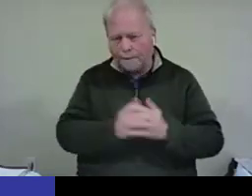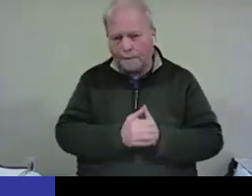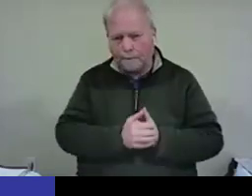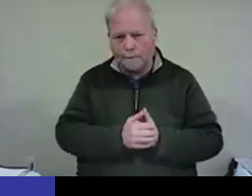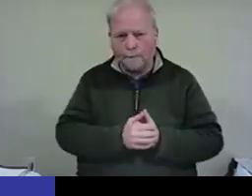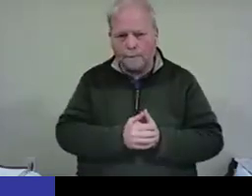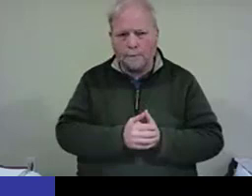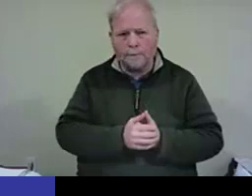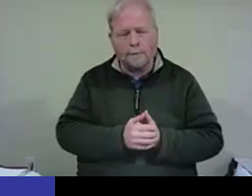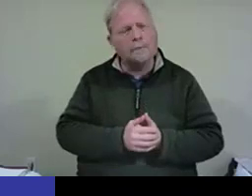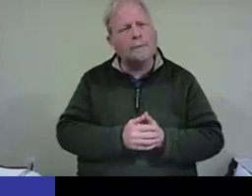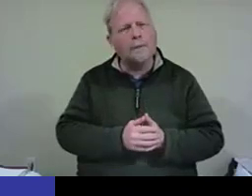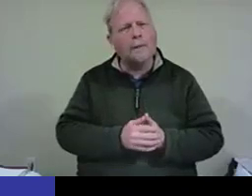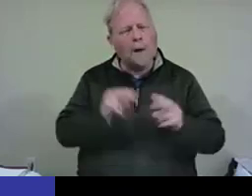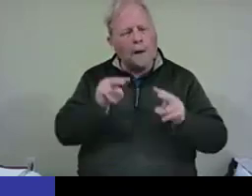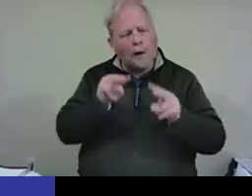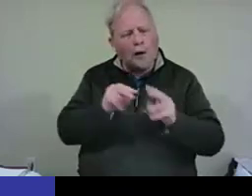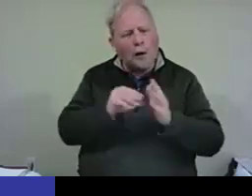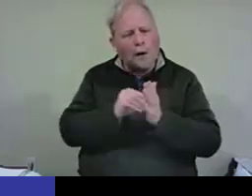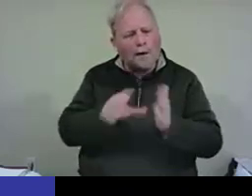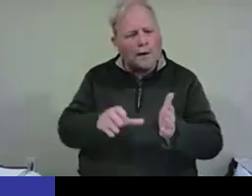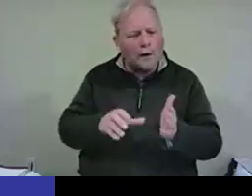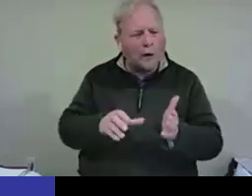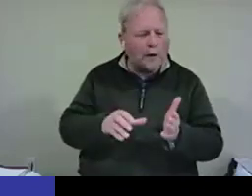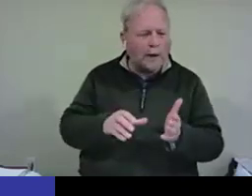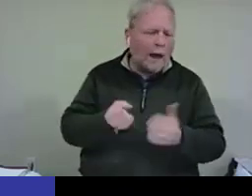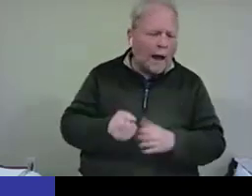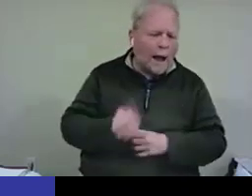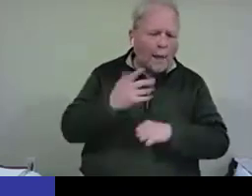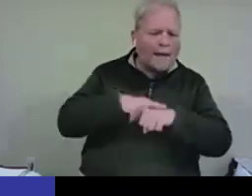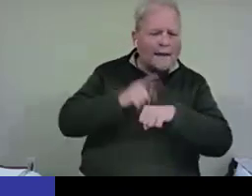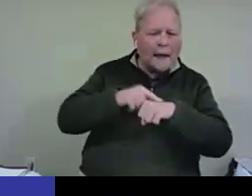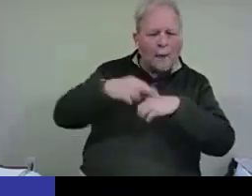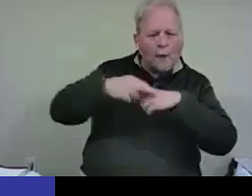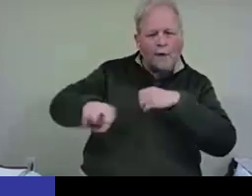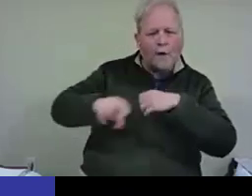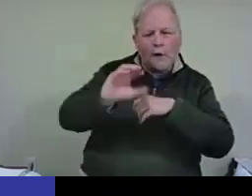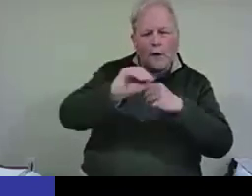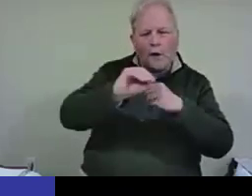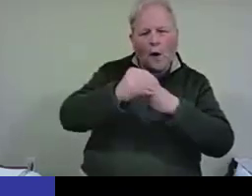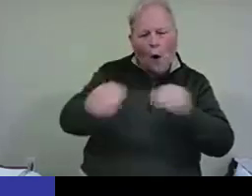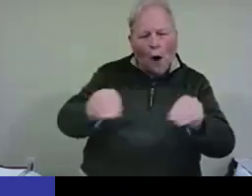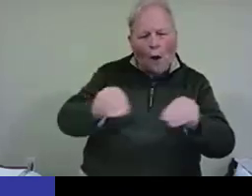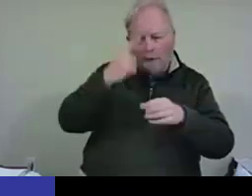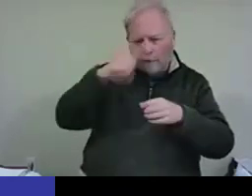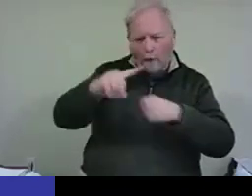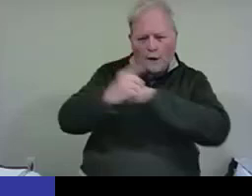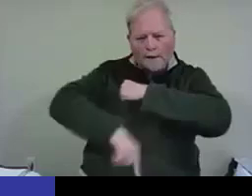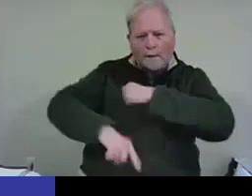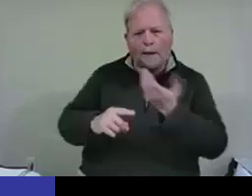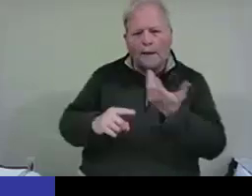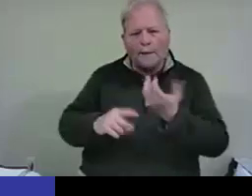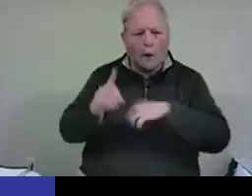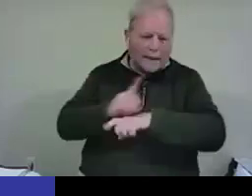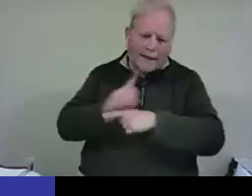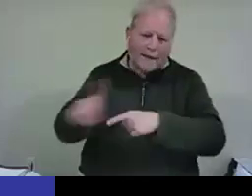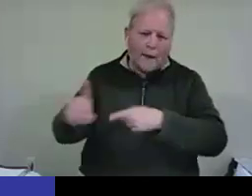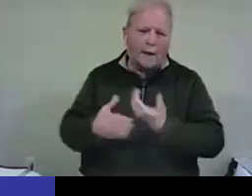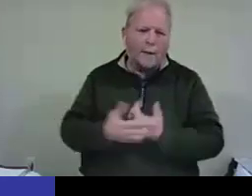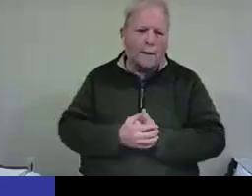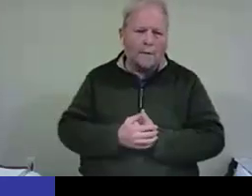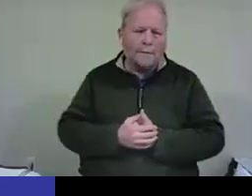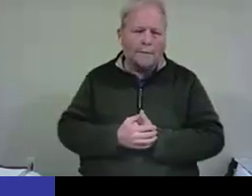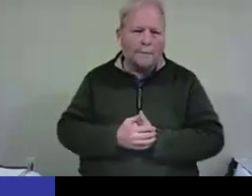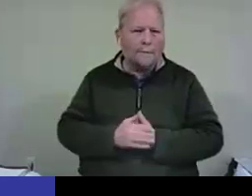Looking at the student's history of office discipline referrals throughout years, and things like that. Looking for patterns